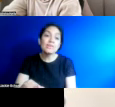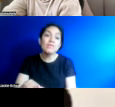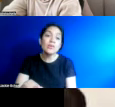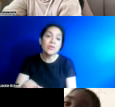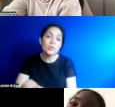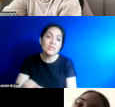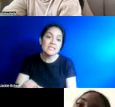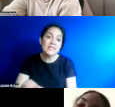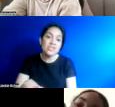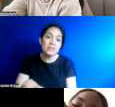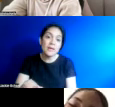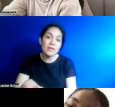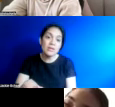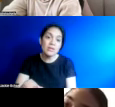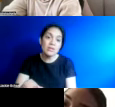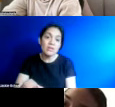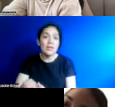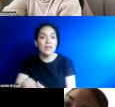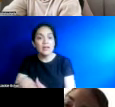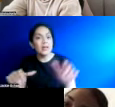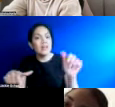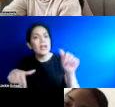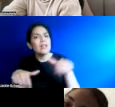So the name of the groups is A.G. Bell,